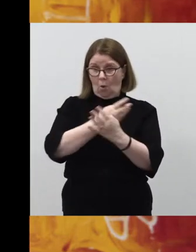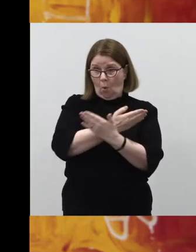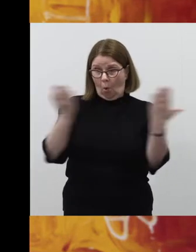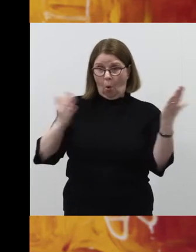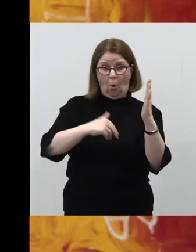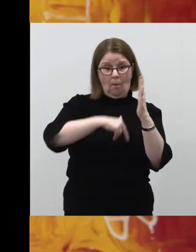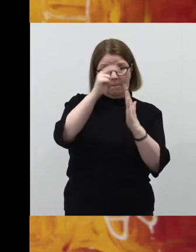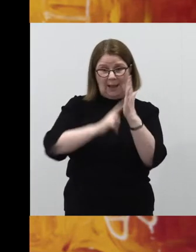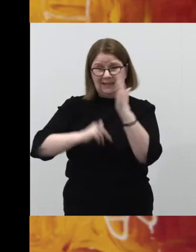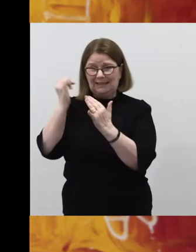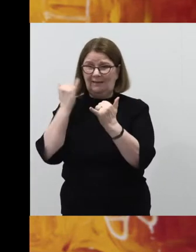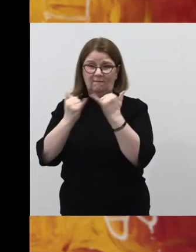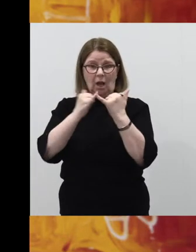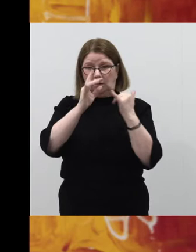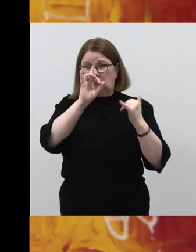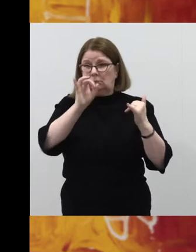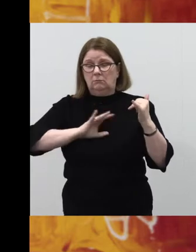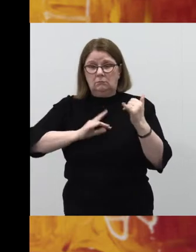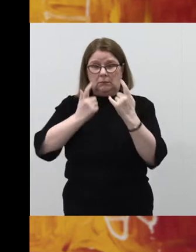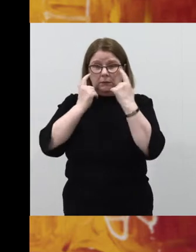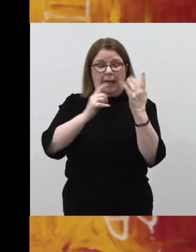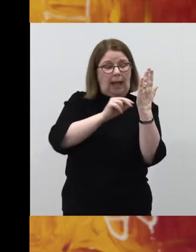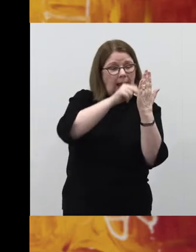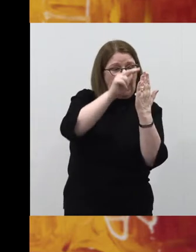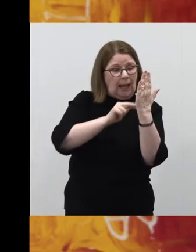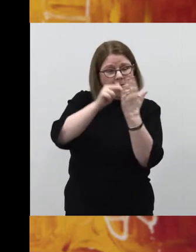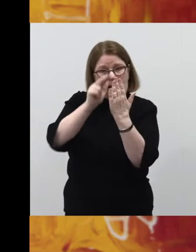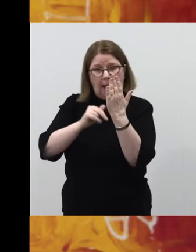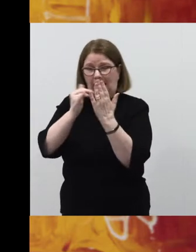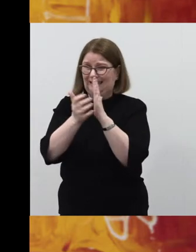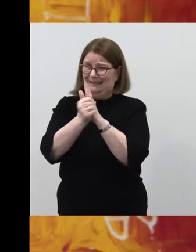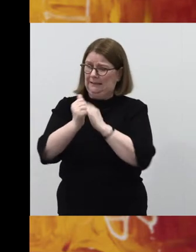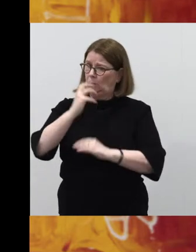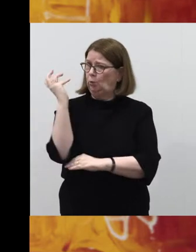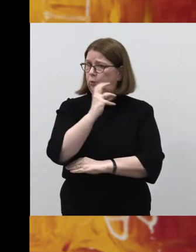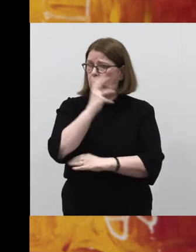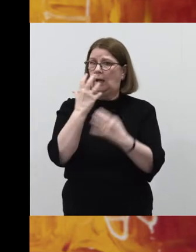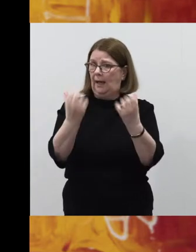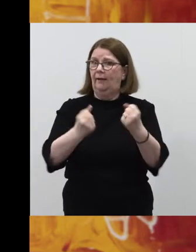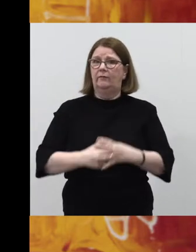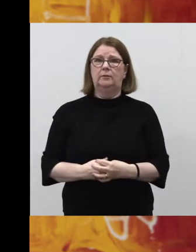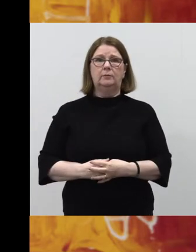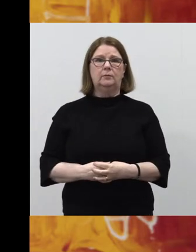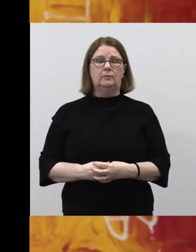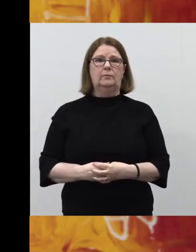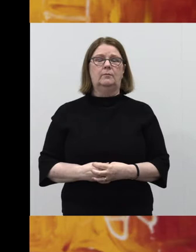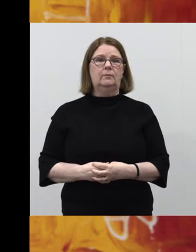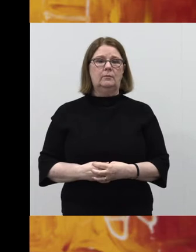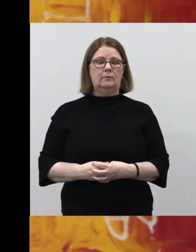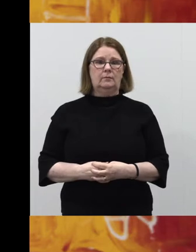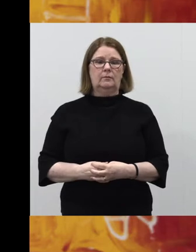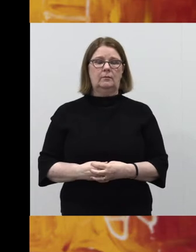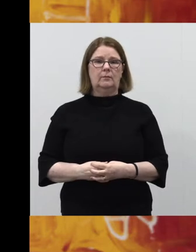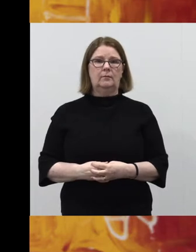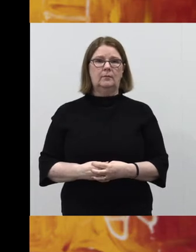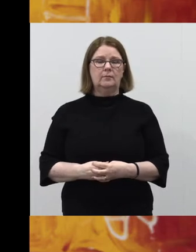skill, the solitude provided by Bedlam and Broadmoor, and his ability to mine the dark side of his